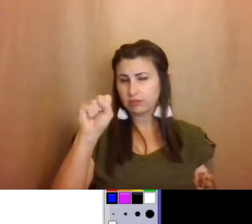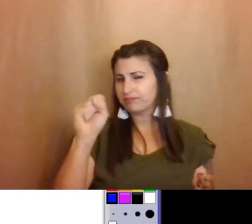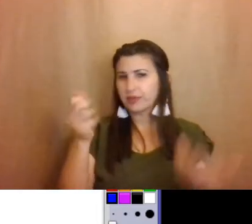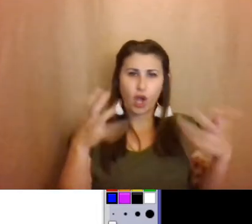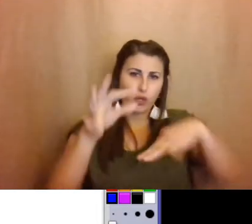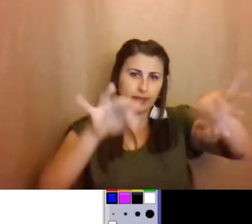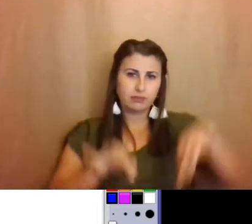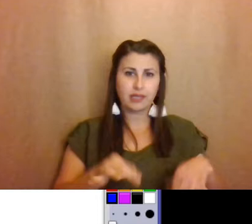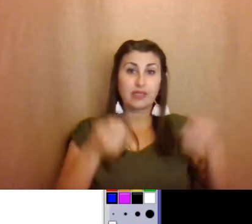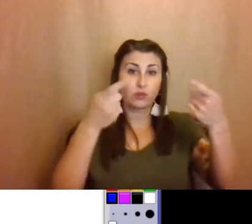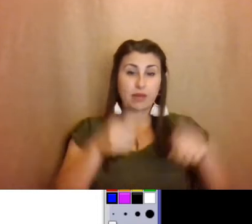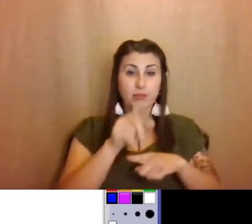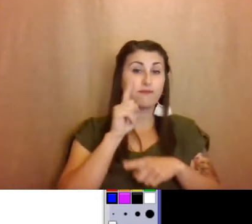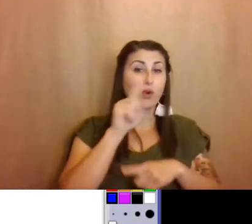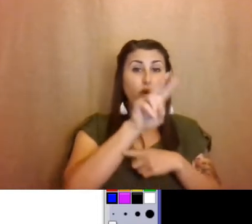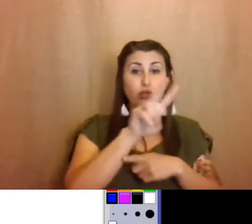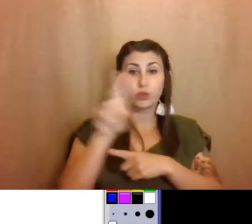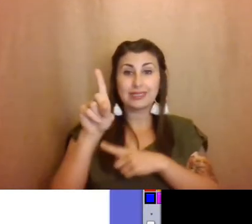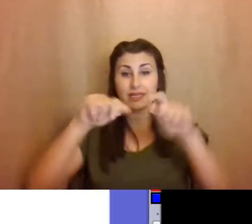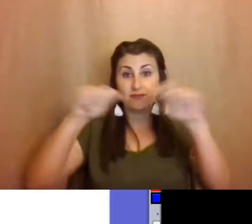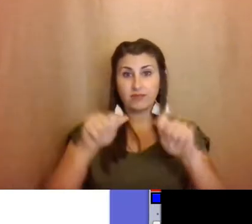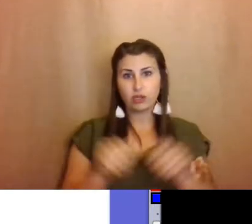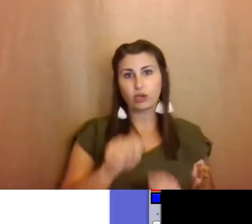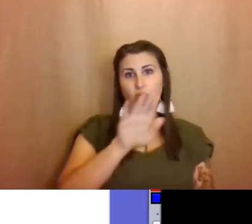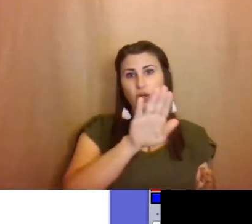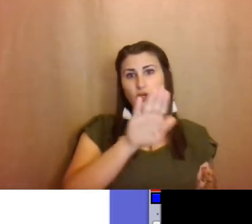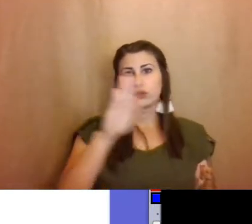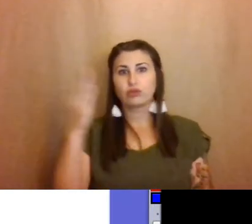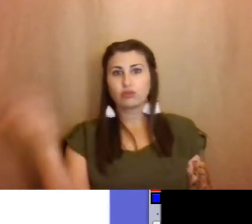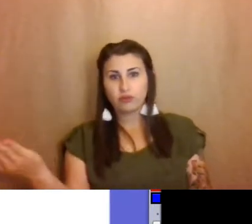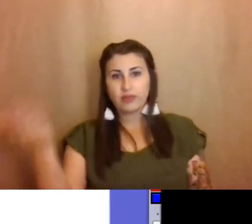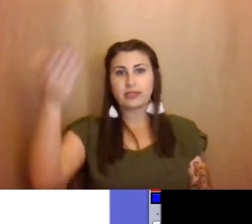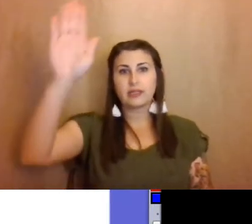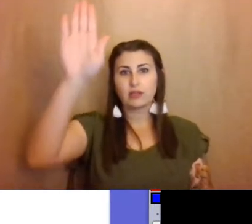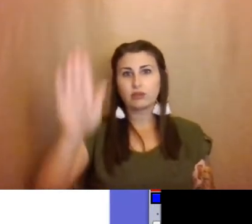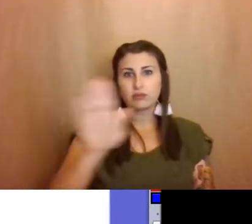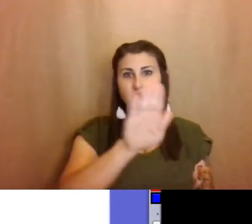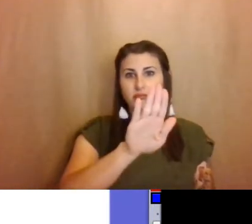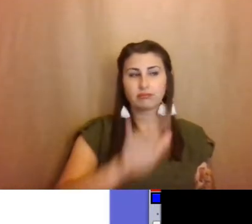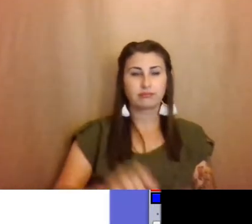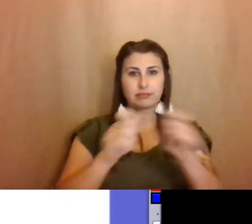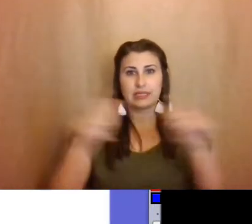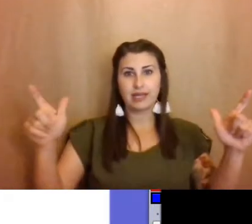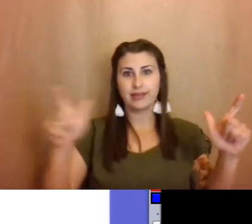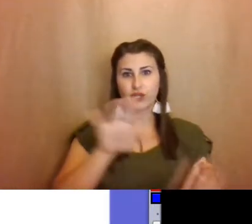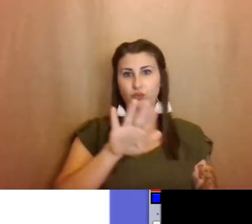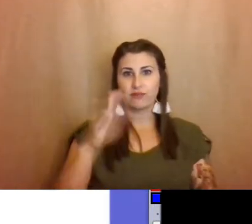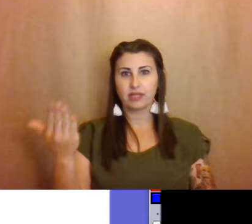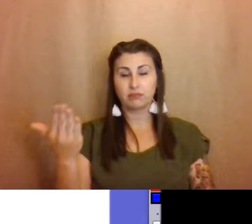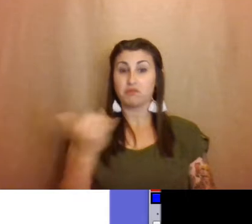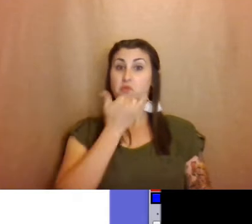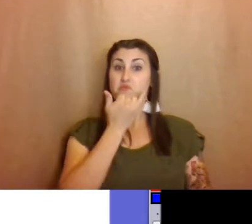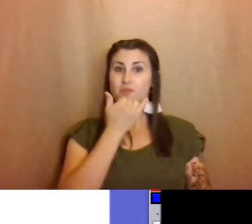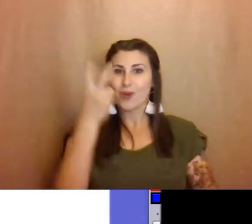Transformations, just like what I said, it is what you do to a 2D figure. You can translate it, reflect it, dilate it, reflect